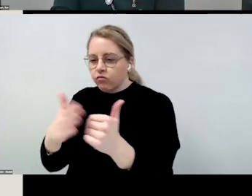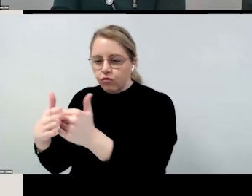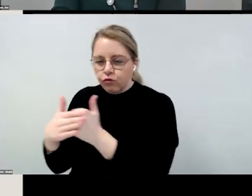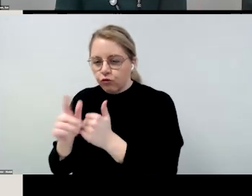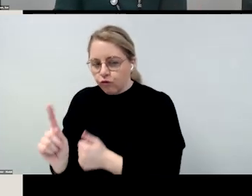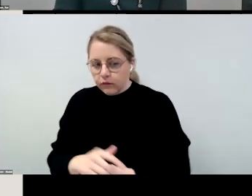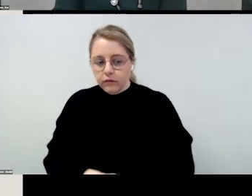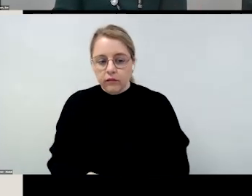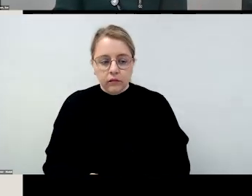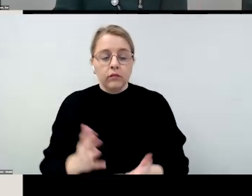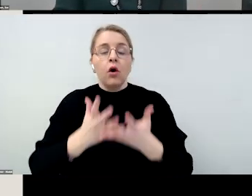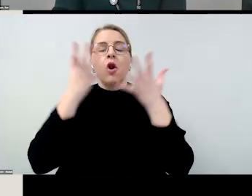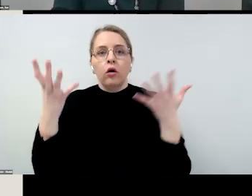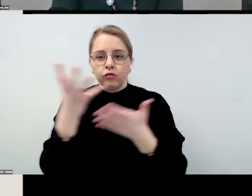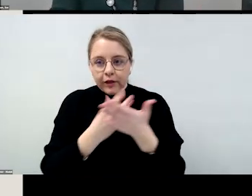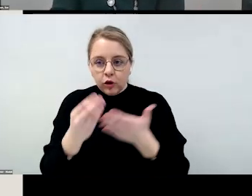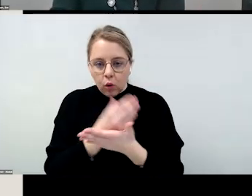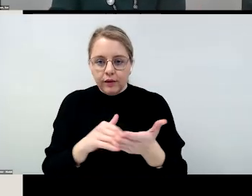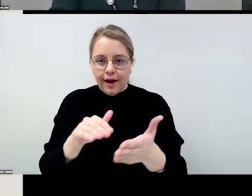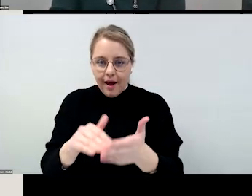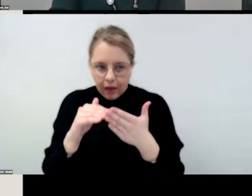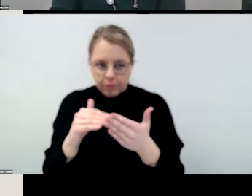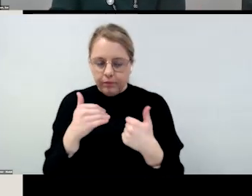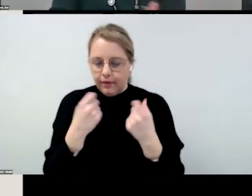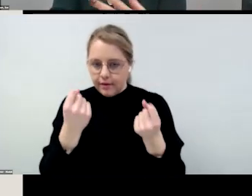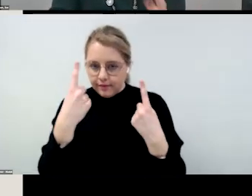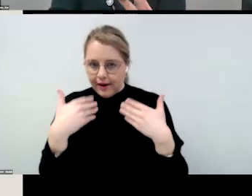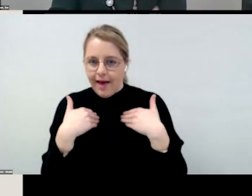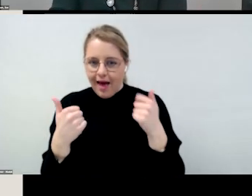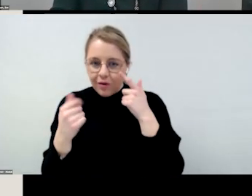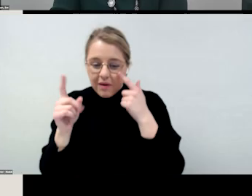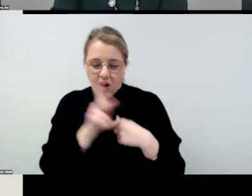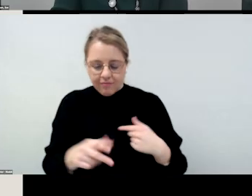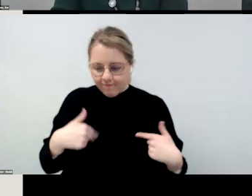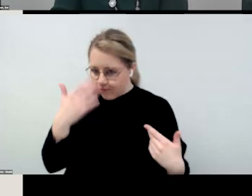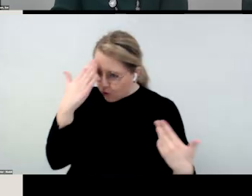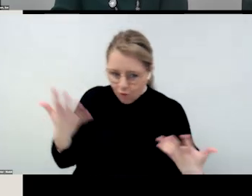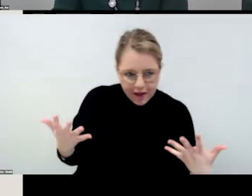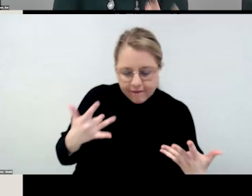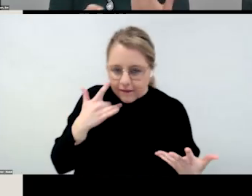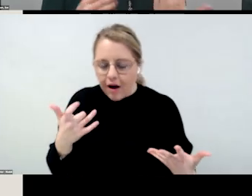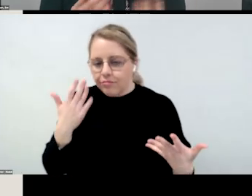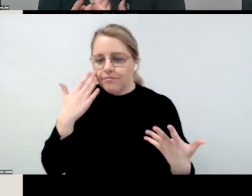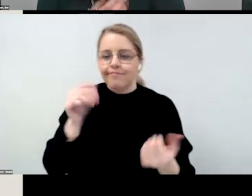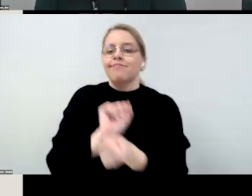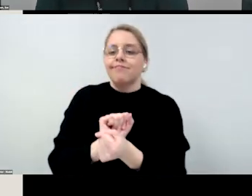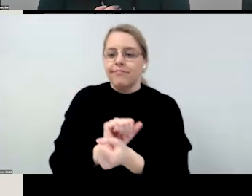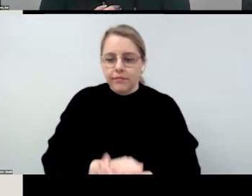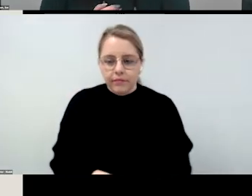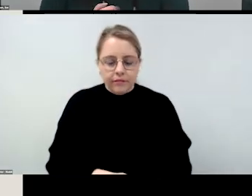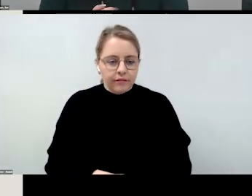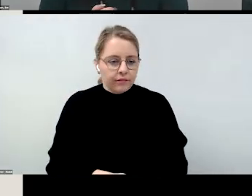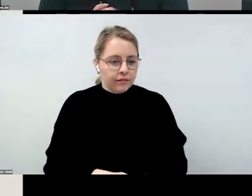there to support people to understand health that are accessible, but often people might not know where these resources are. So if you're